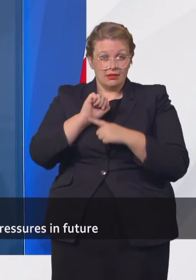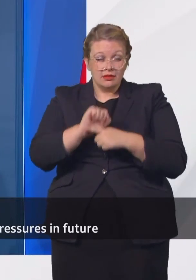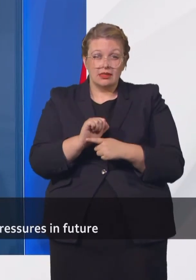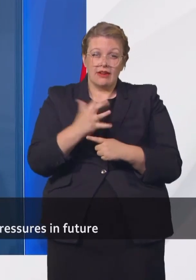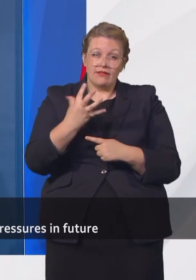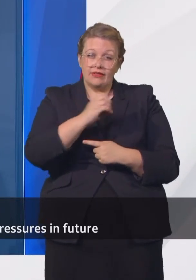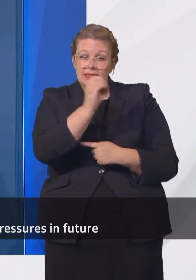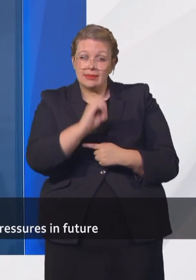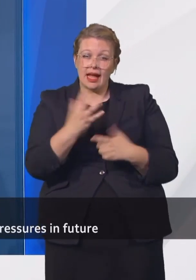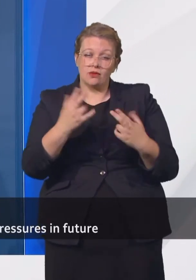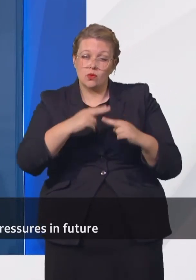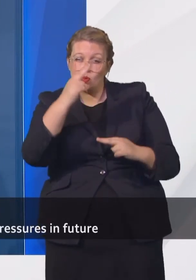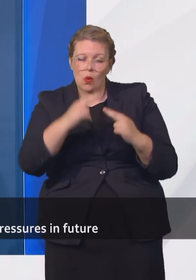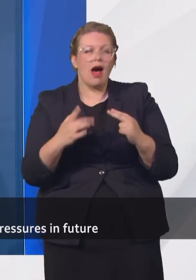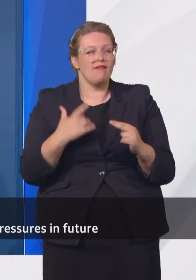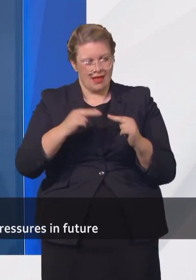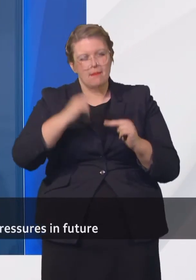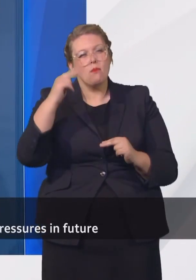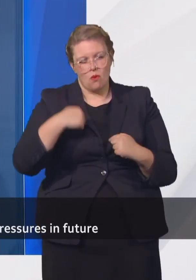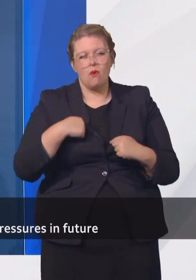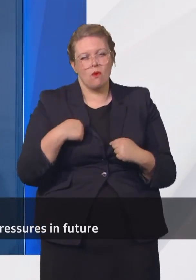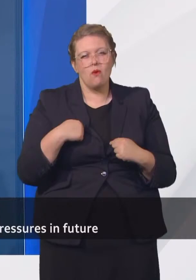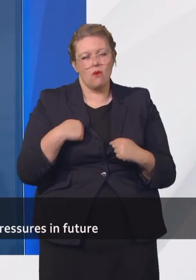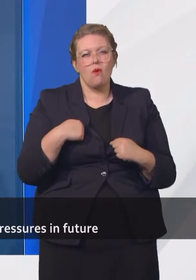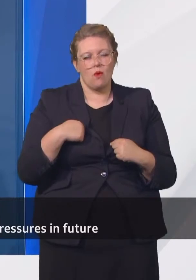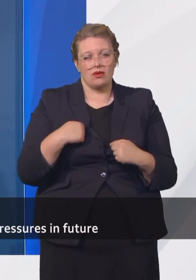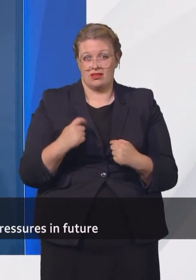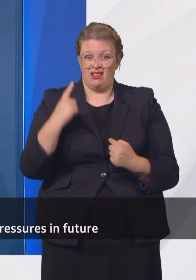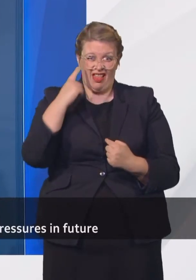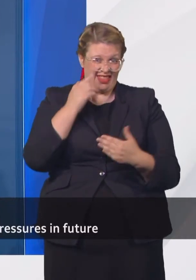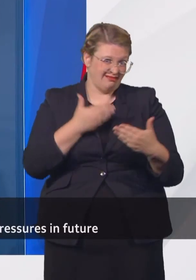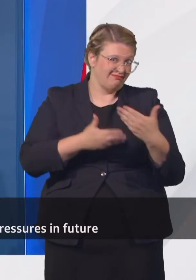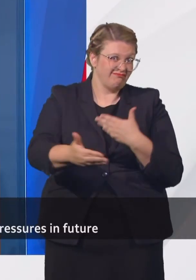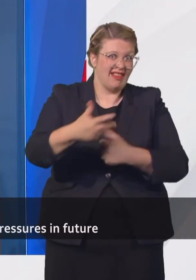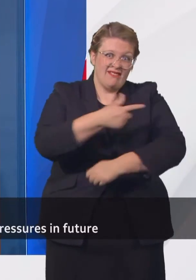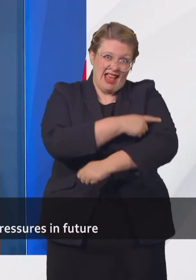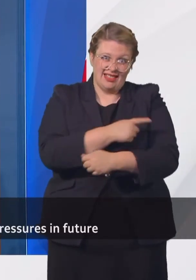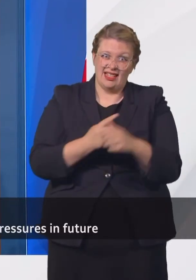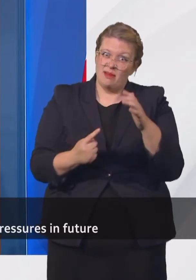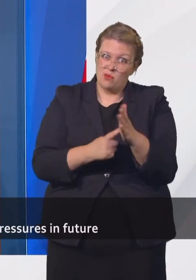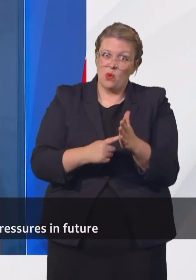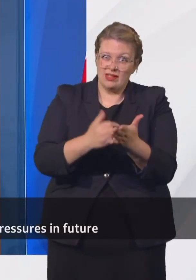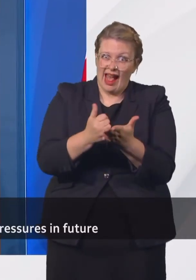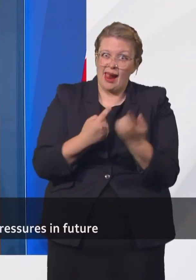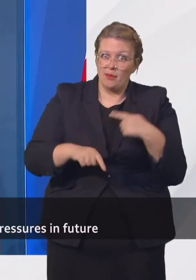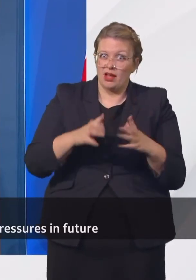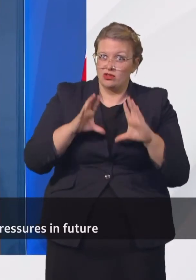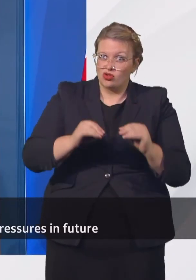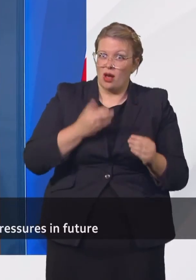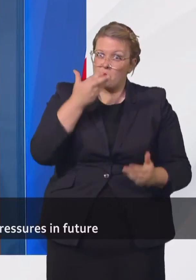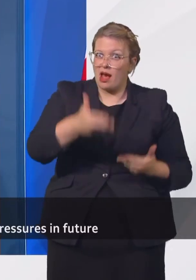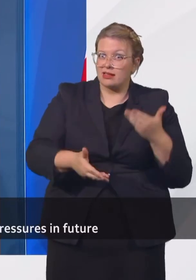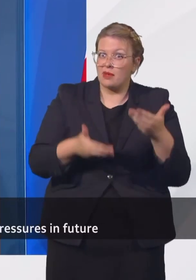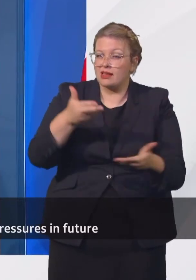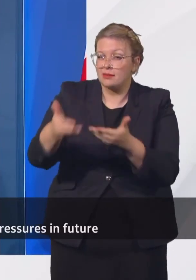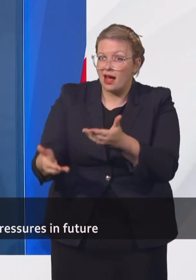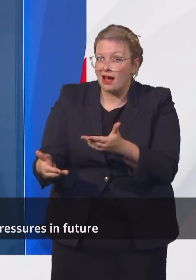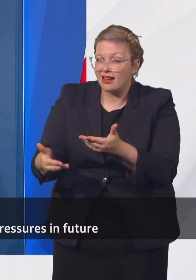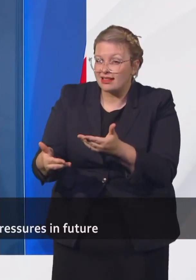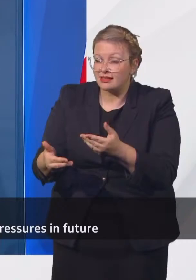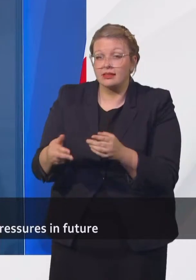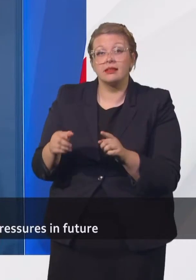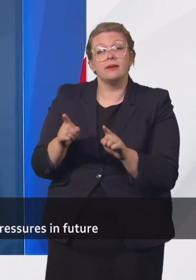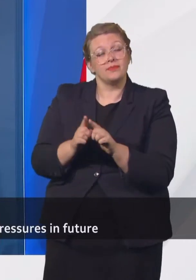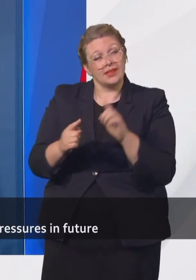these vaccines are going to be in reducing transmission. And remember that a second dose